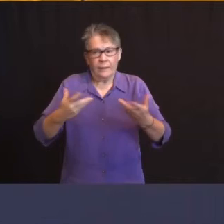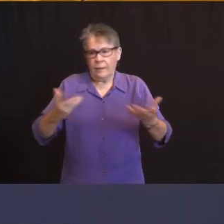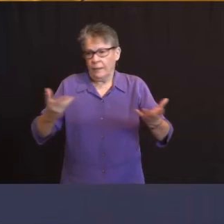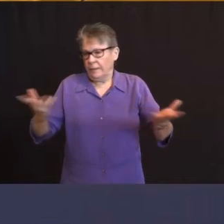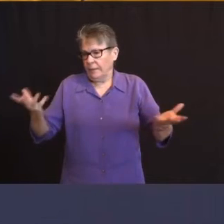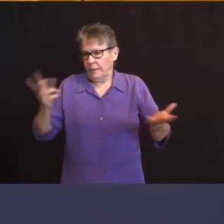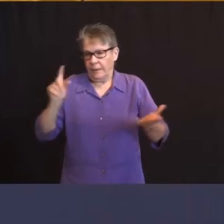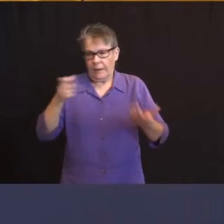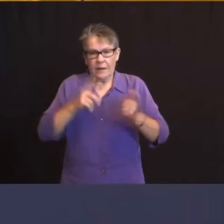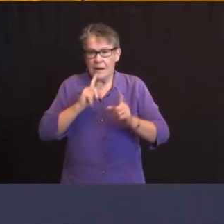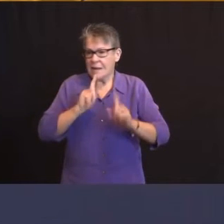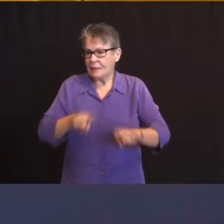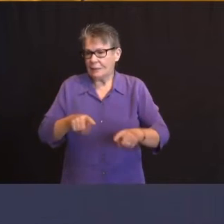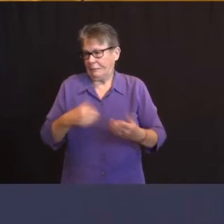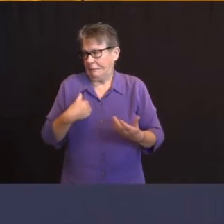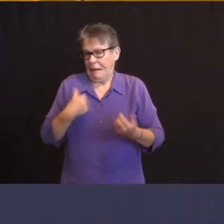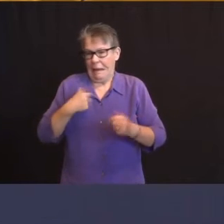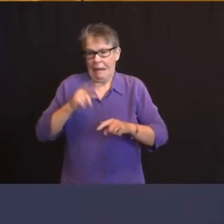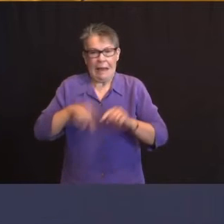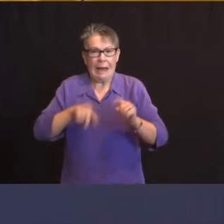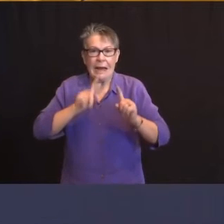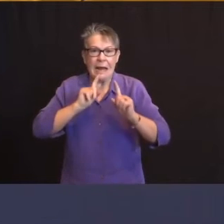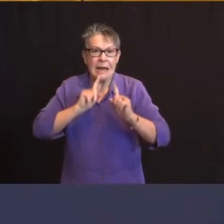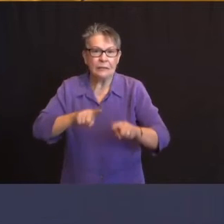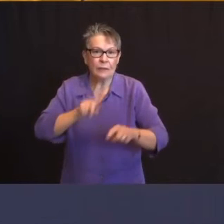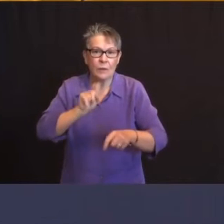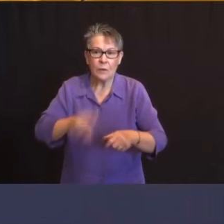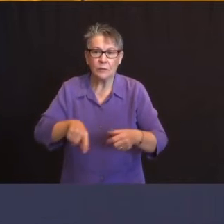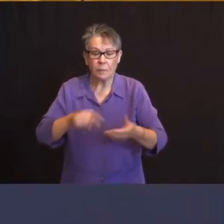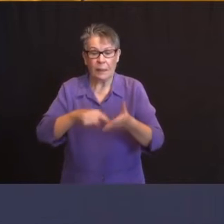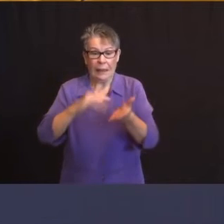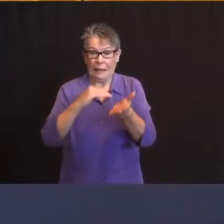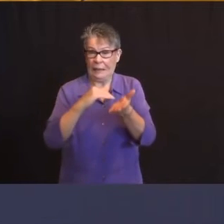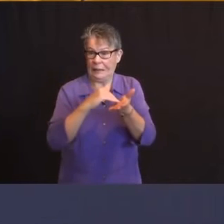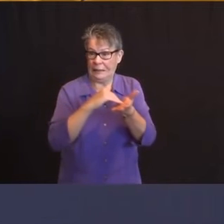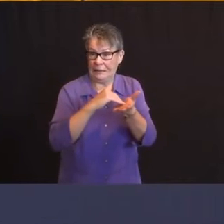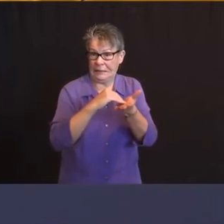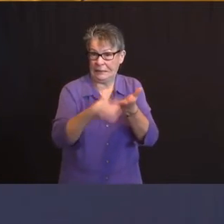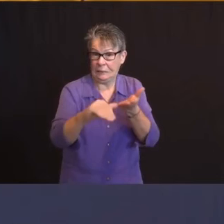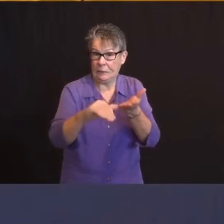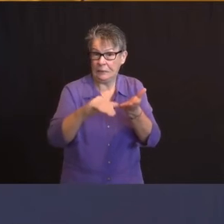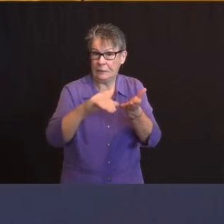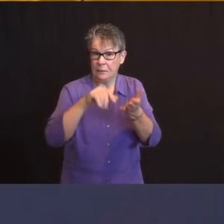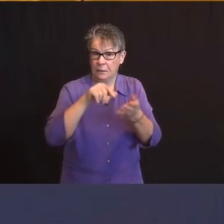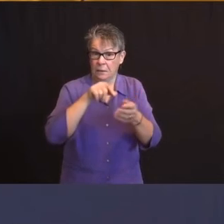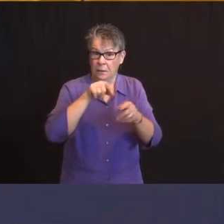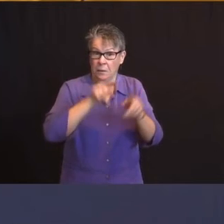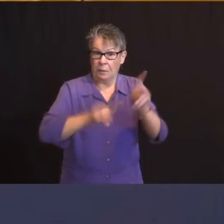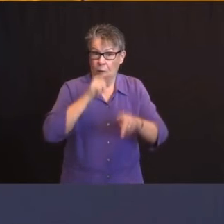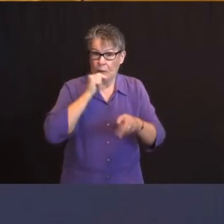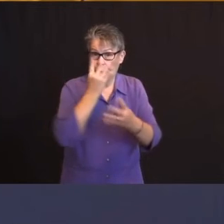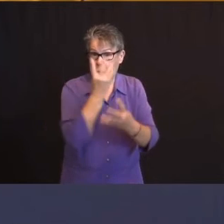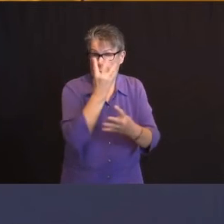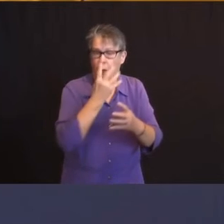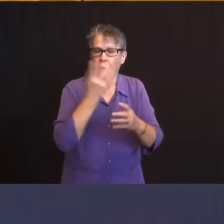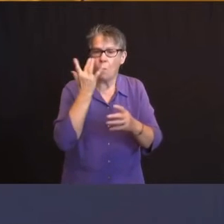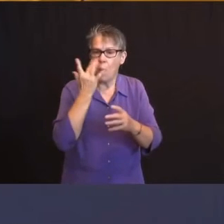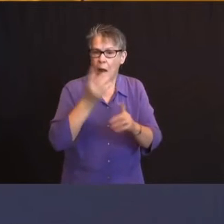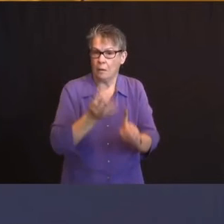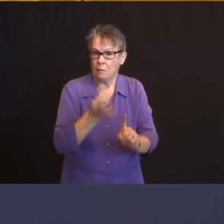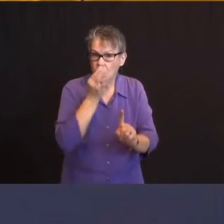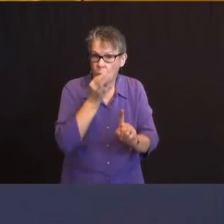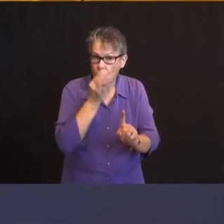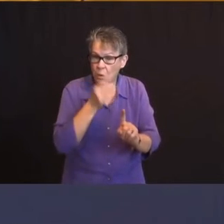pardons, no news to report. On the in-person voting, tell me again, what's the date? The second